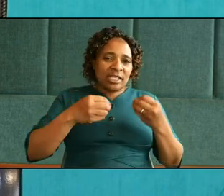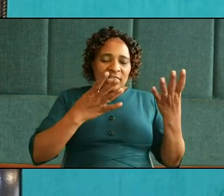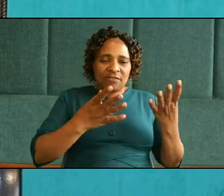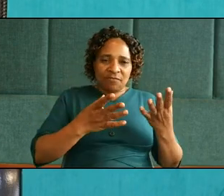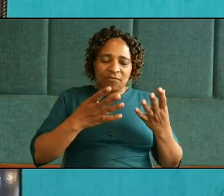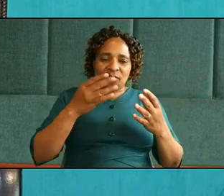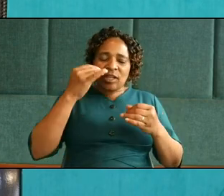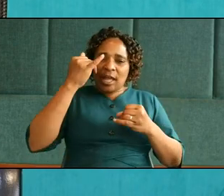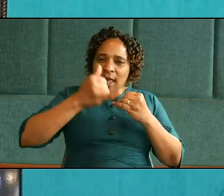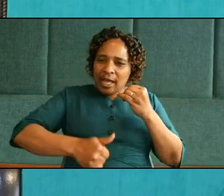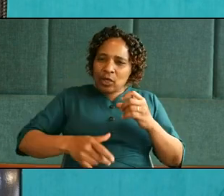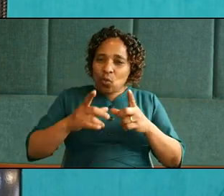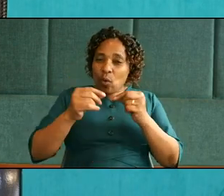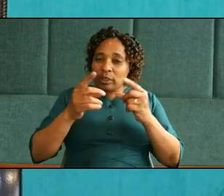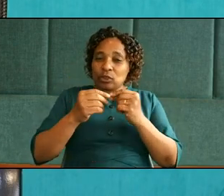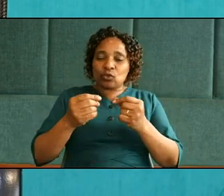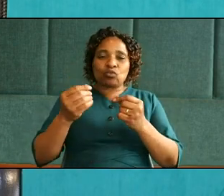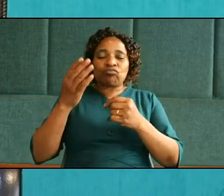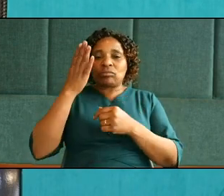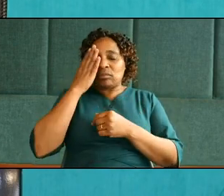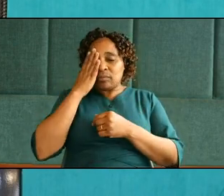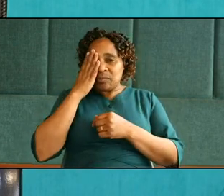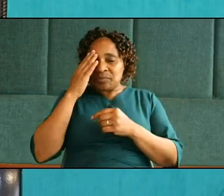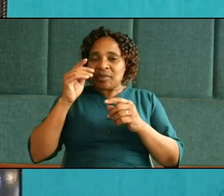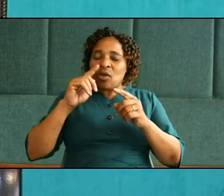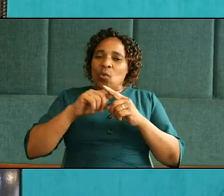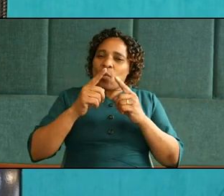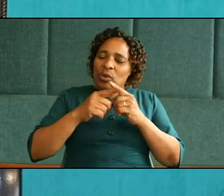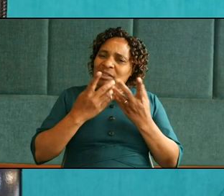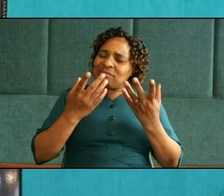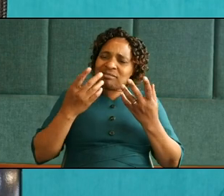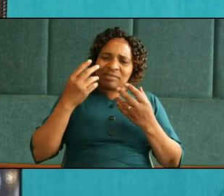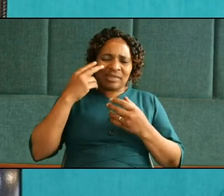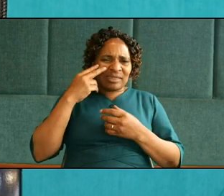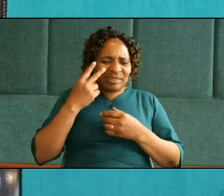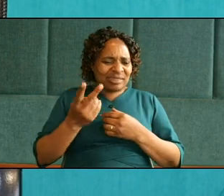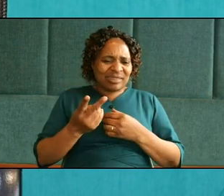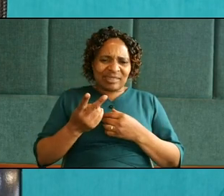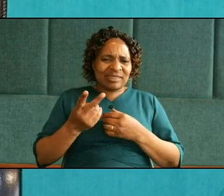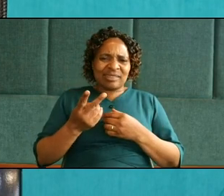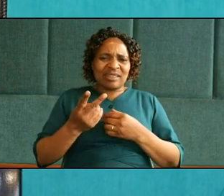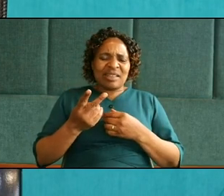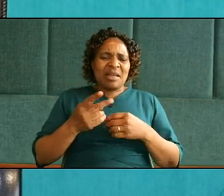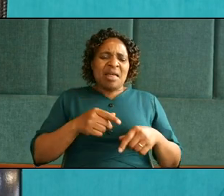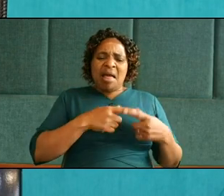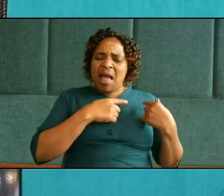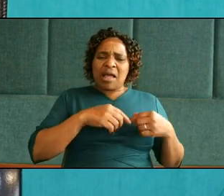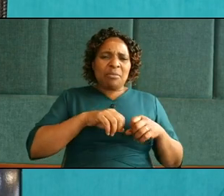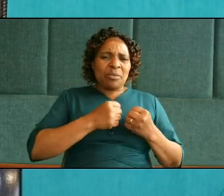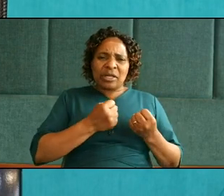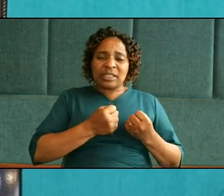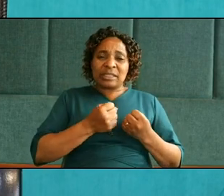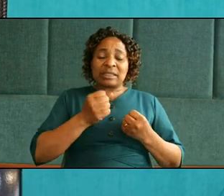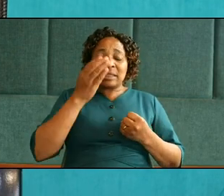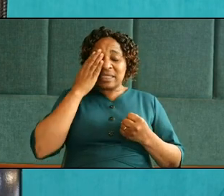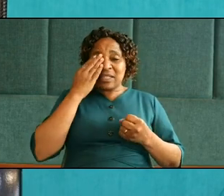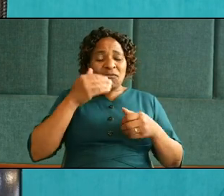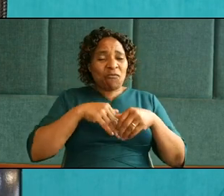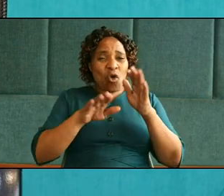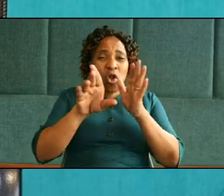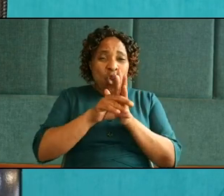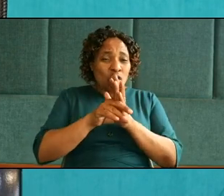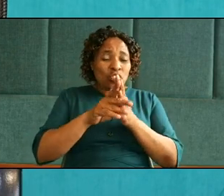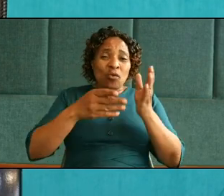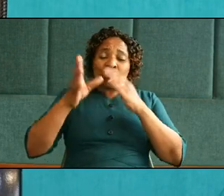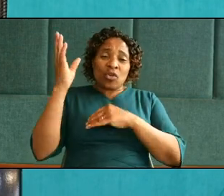parting shot to the Israelites, and how he was heartbroken when he saw that the Israelites did not follow all the laws of God, even as they had